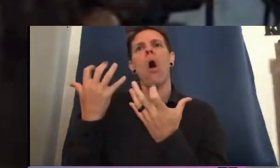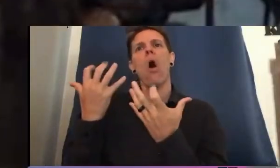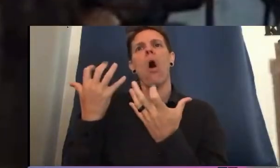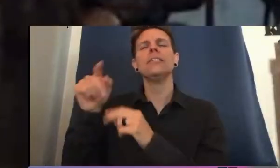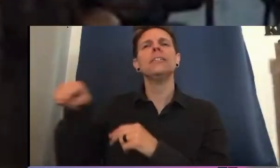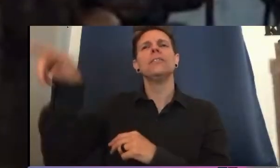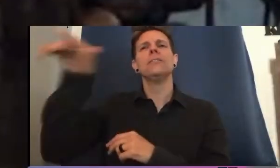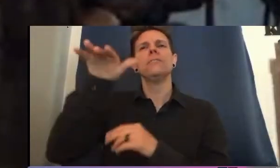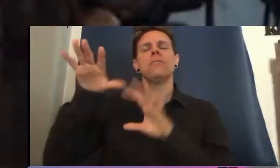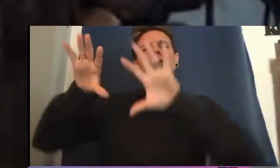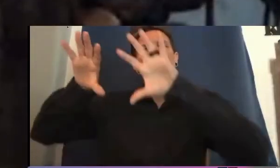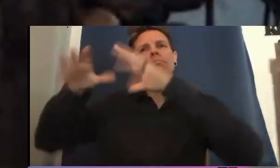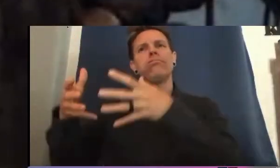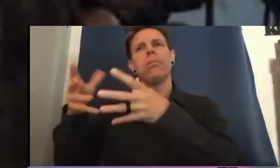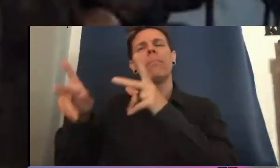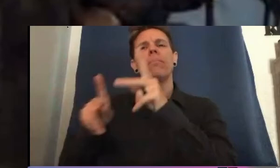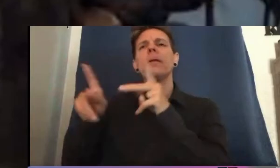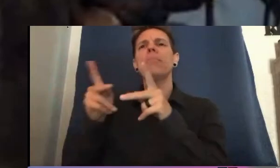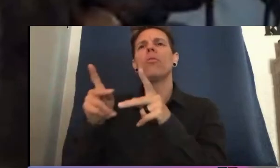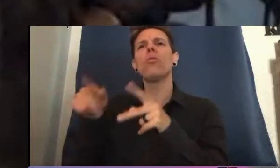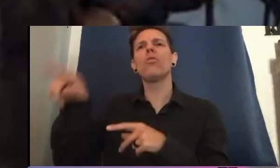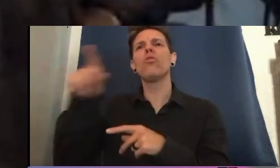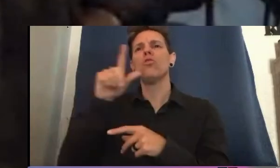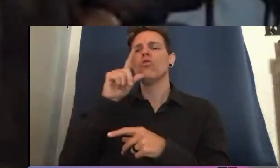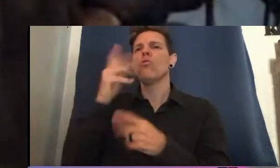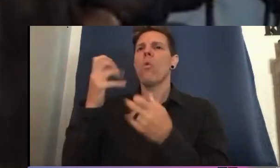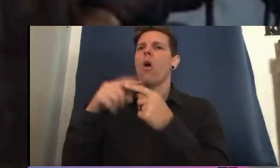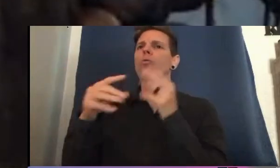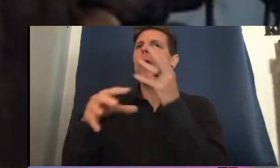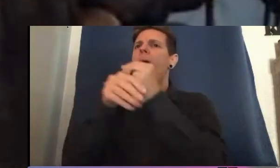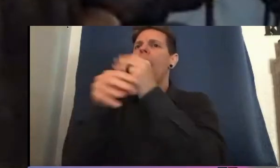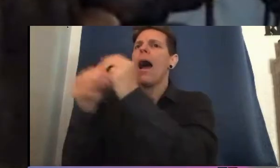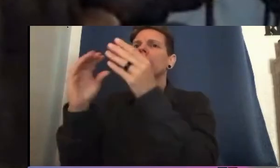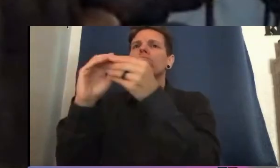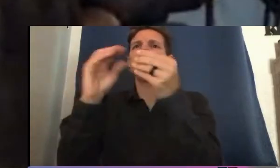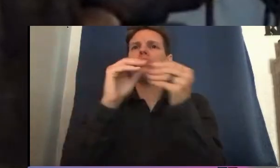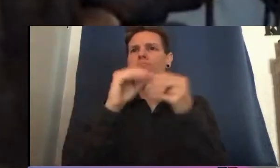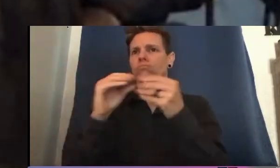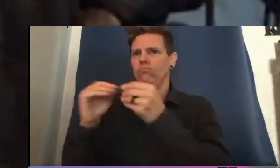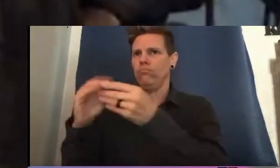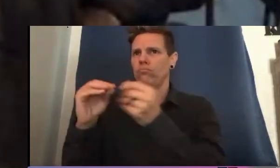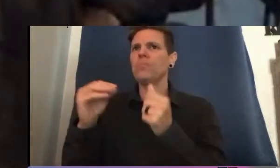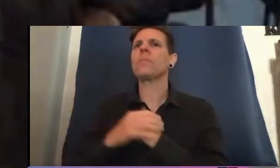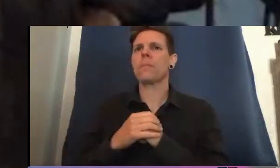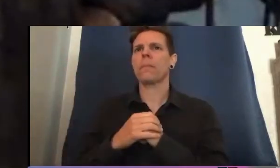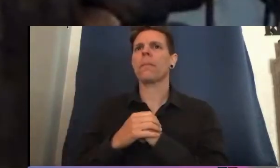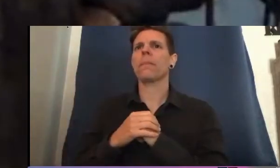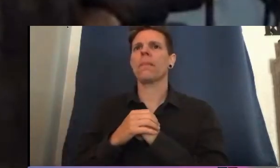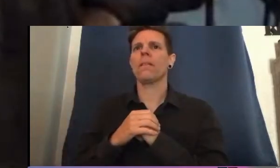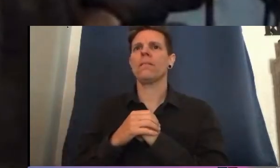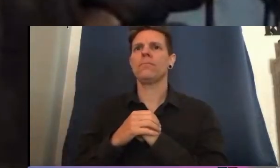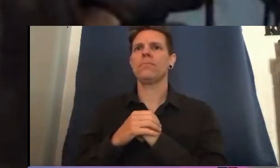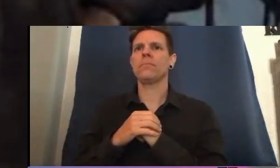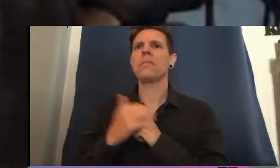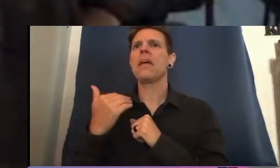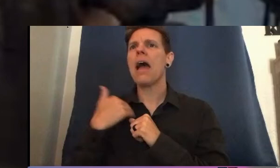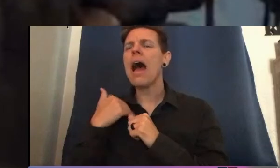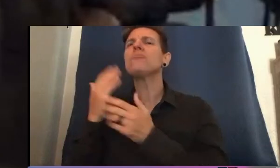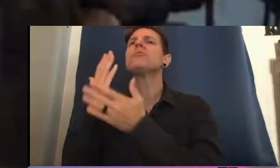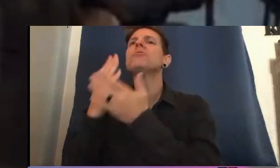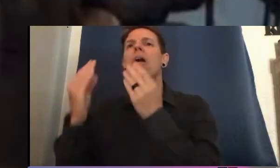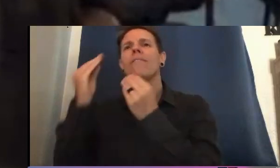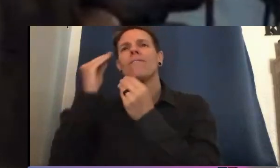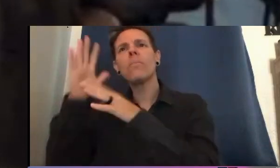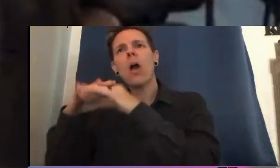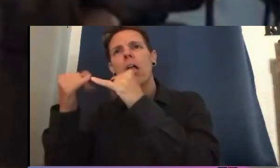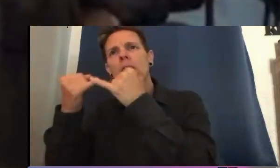are going to want to make some public comments. We have probably less than a handful, some online, and I think maybe one, but I did want